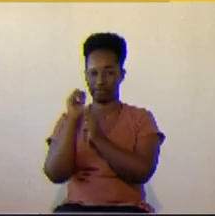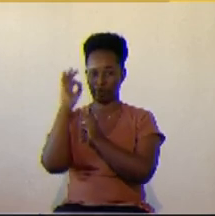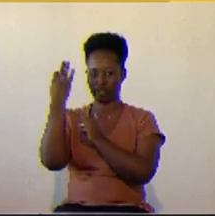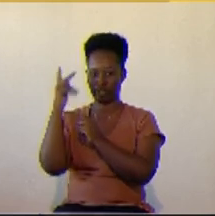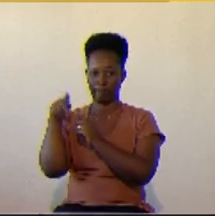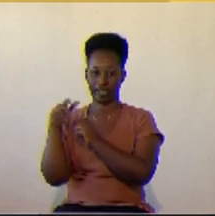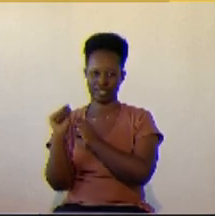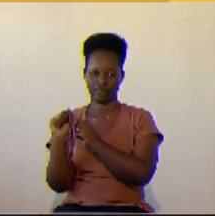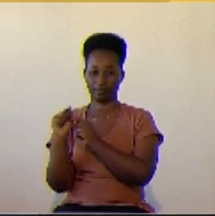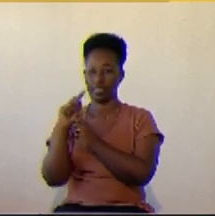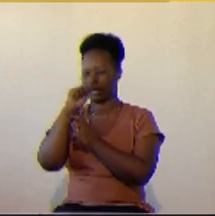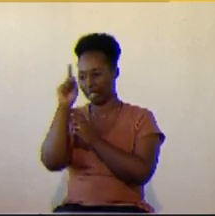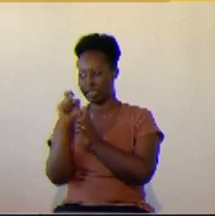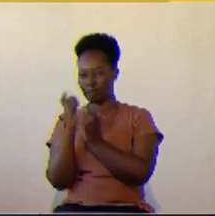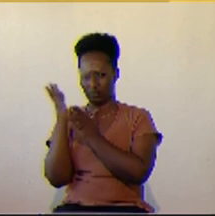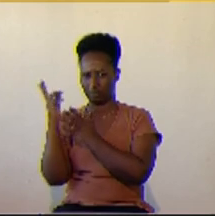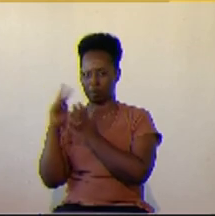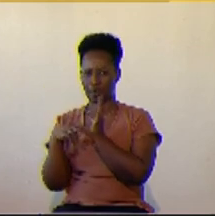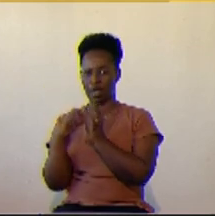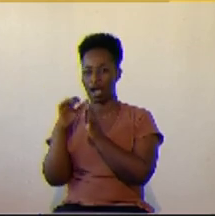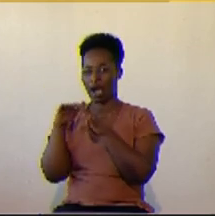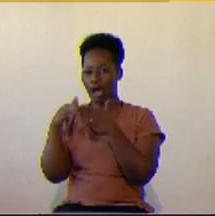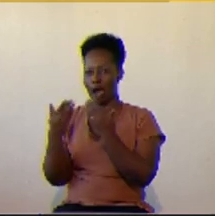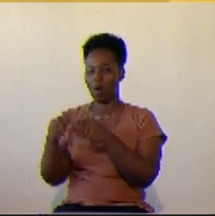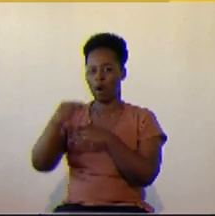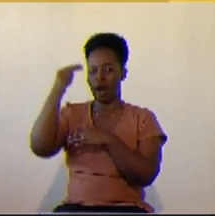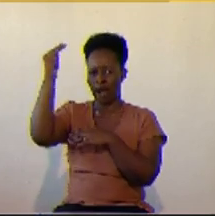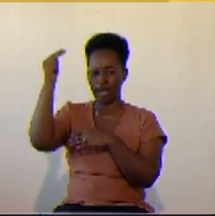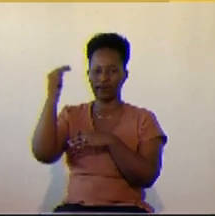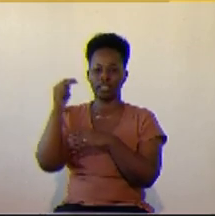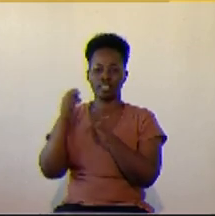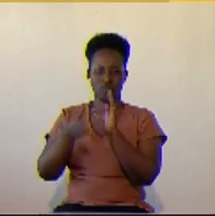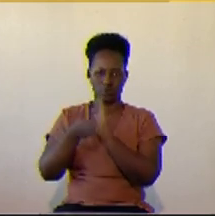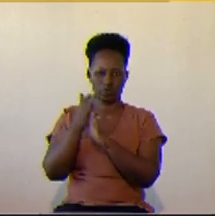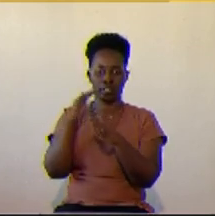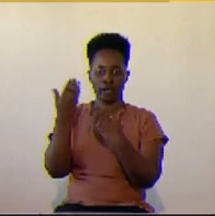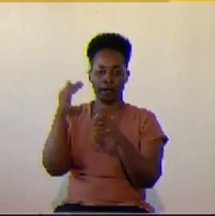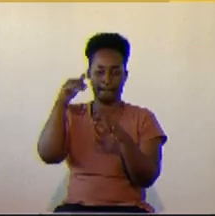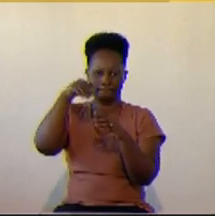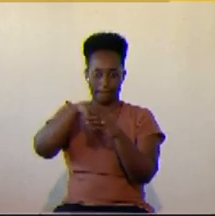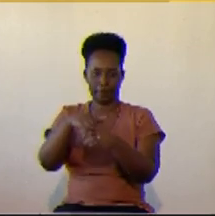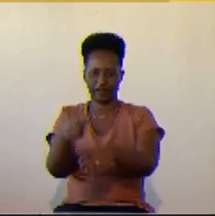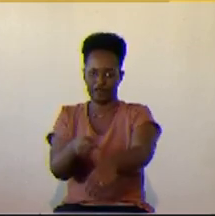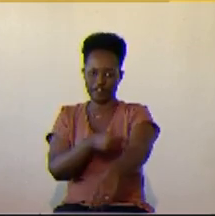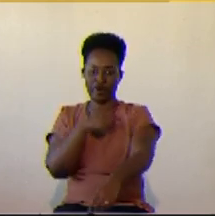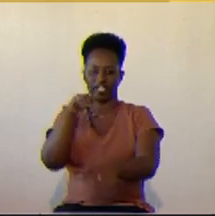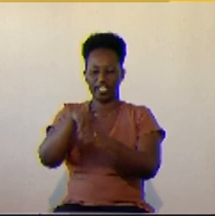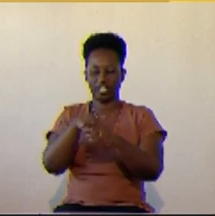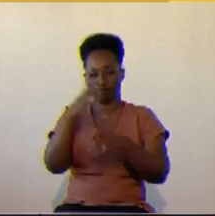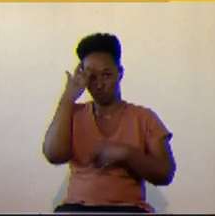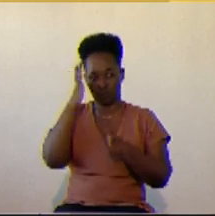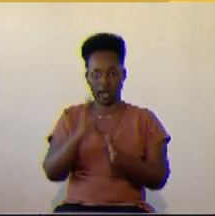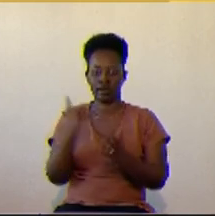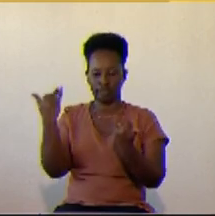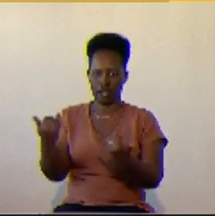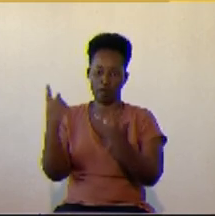hung so that there is enough pressure to make the fluid flow into the patient's blood? This one. So